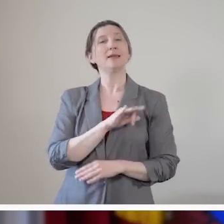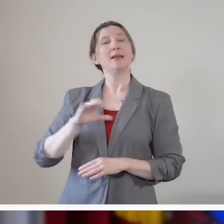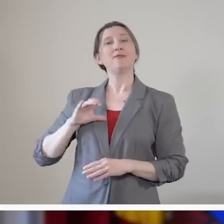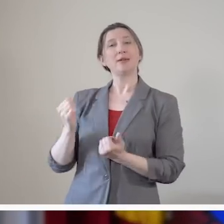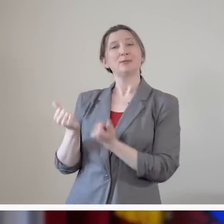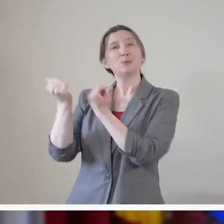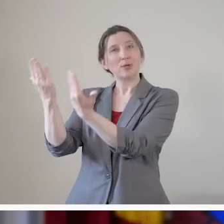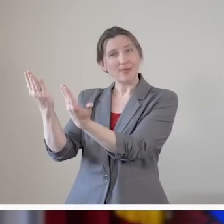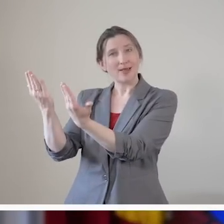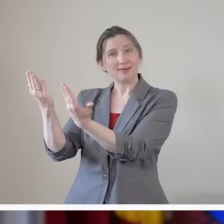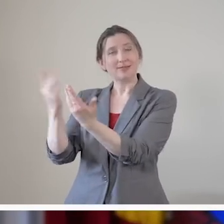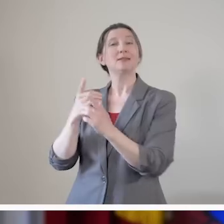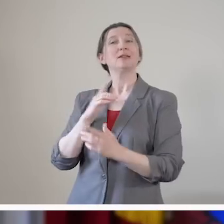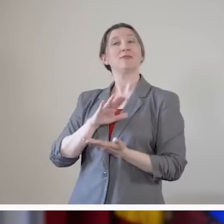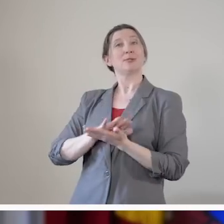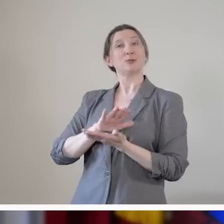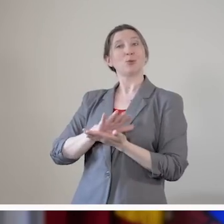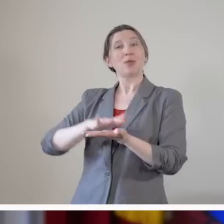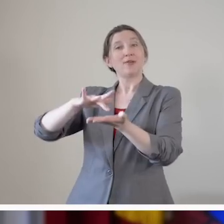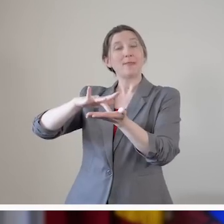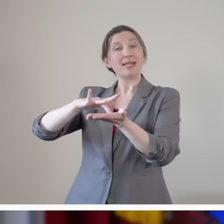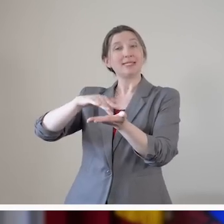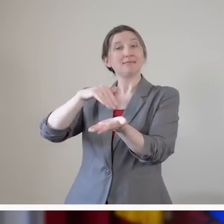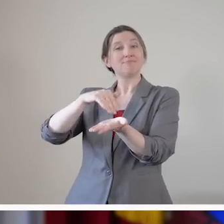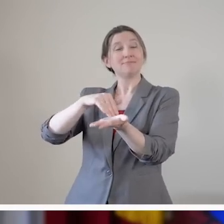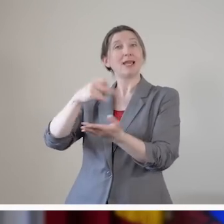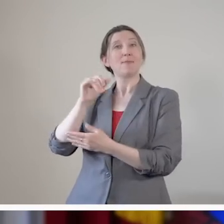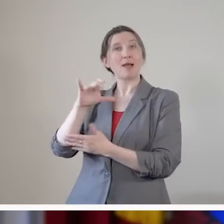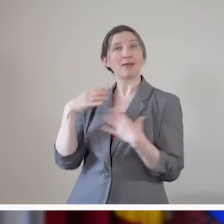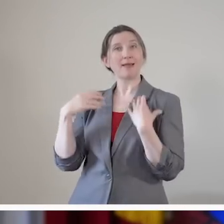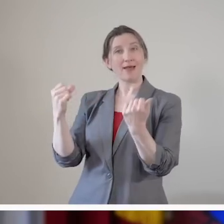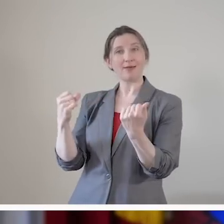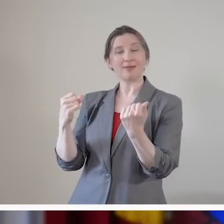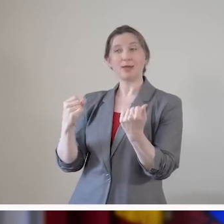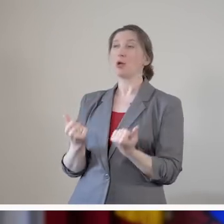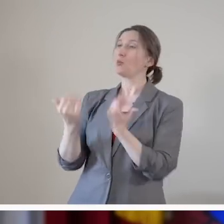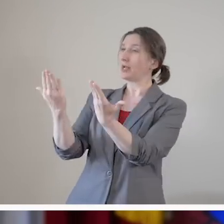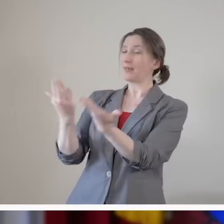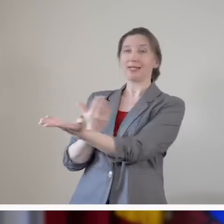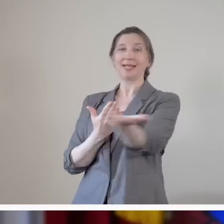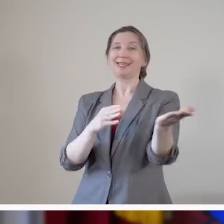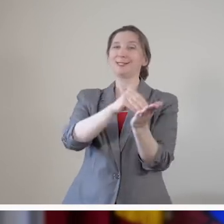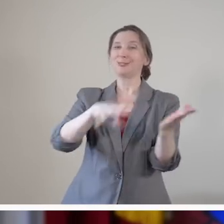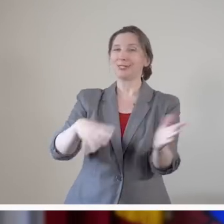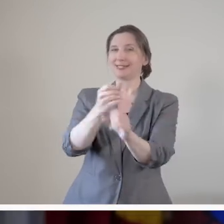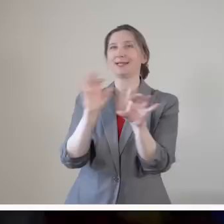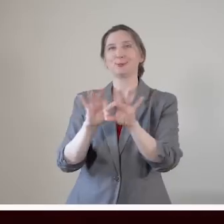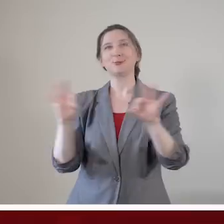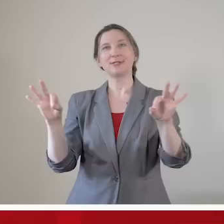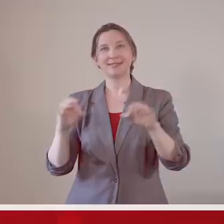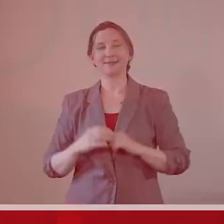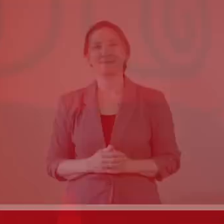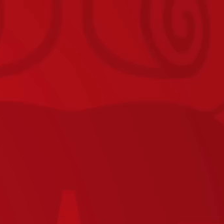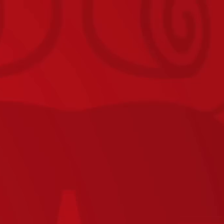the recommendation of the faculty of the School of Medicine and Public Health, I present these candidates for degrees.